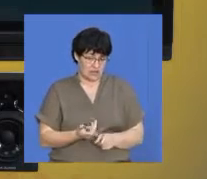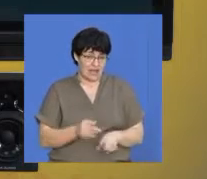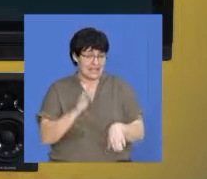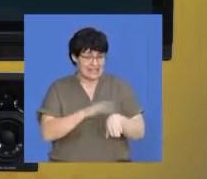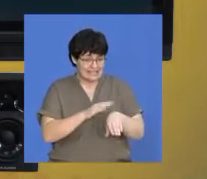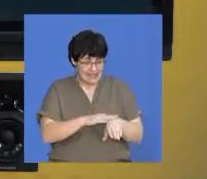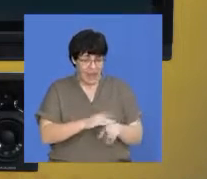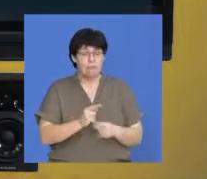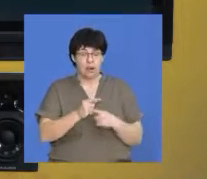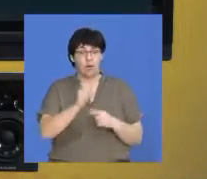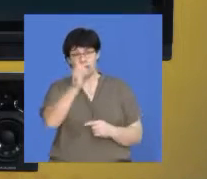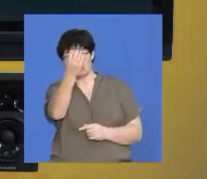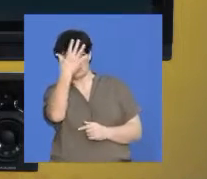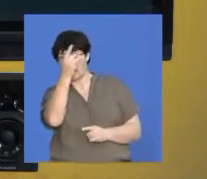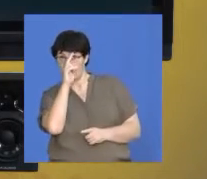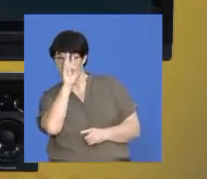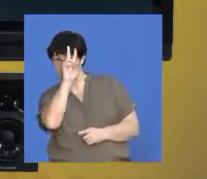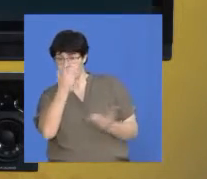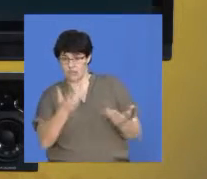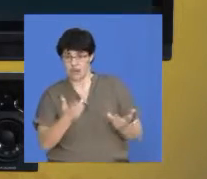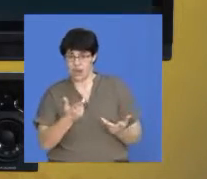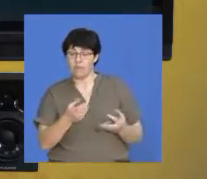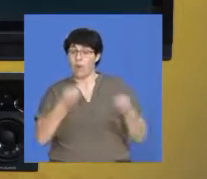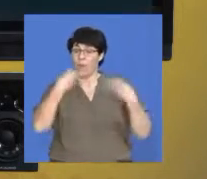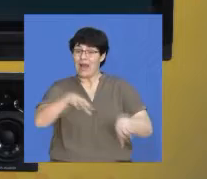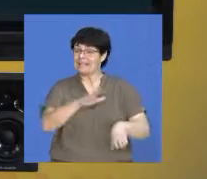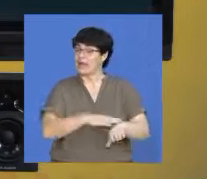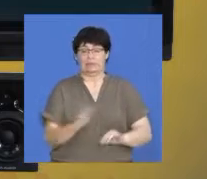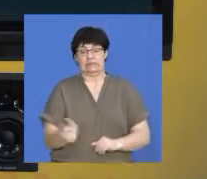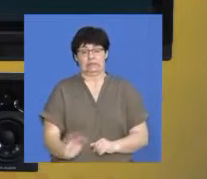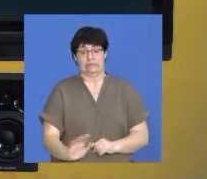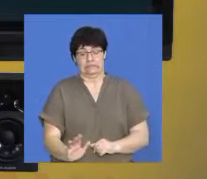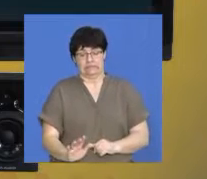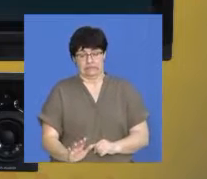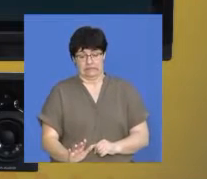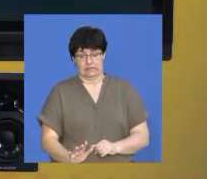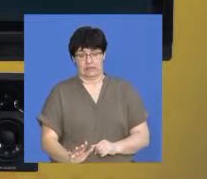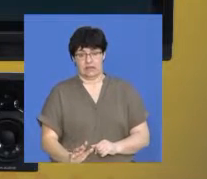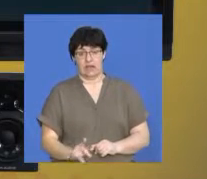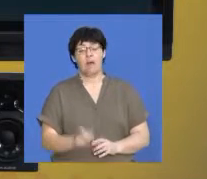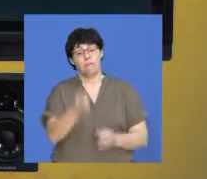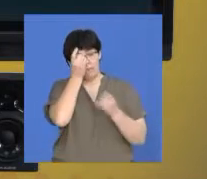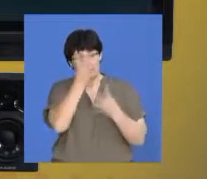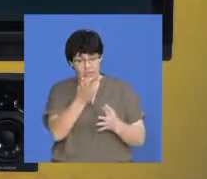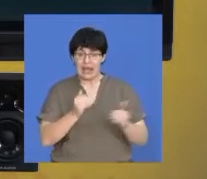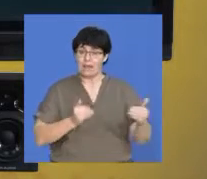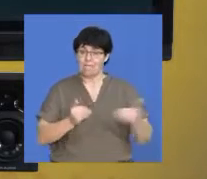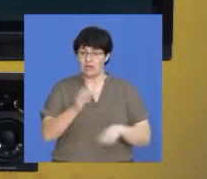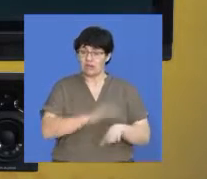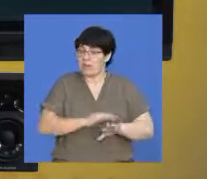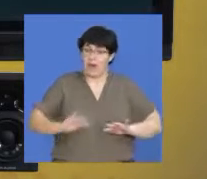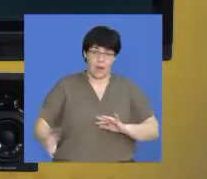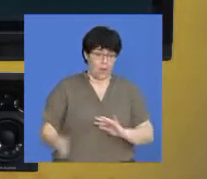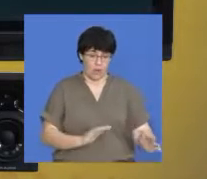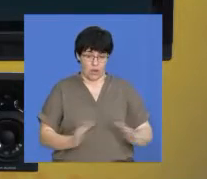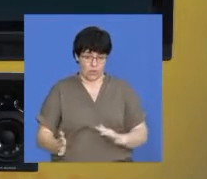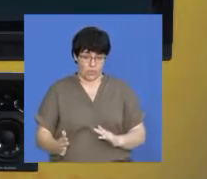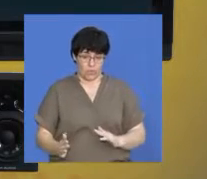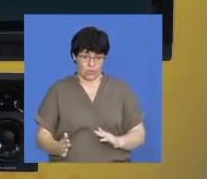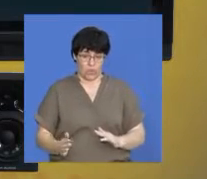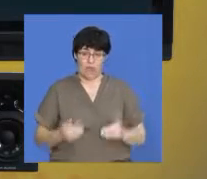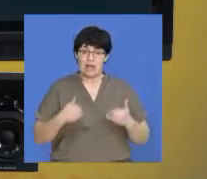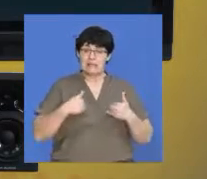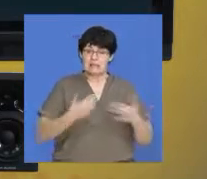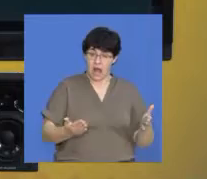they will count you down, so you cannot afford to waste time. Remember, I did give you a tip on how to manage your time, that you start